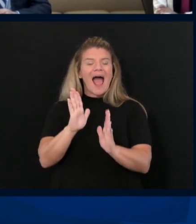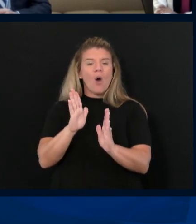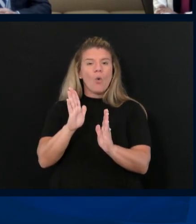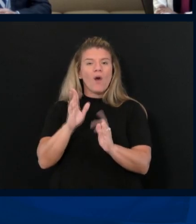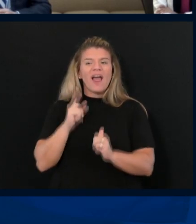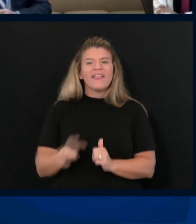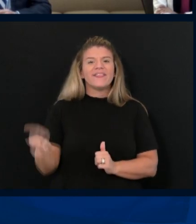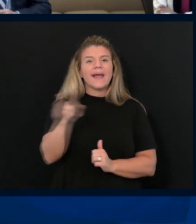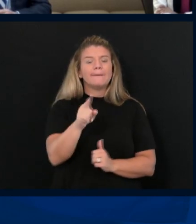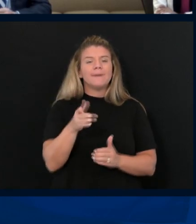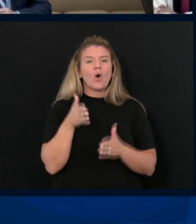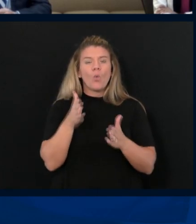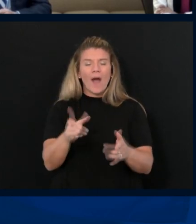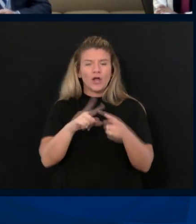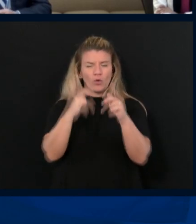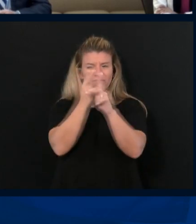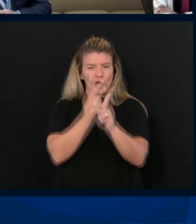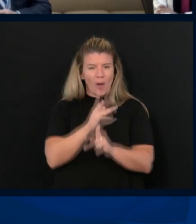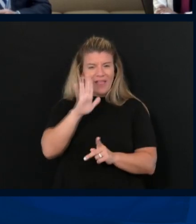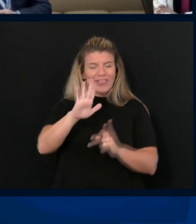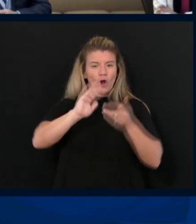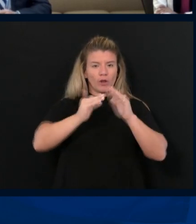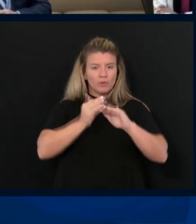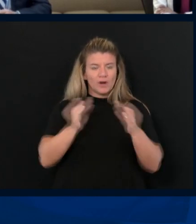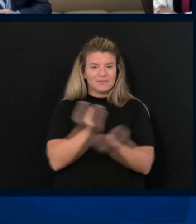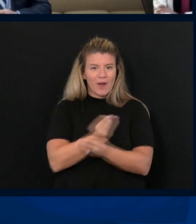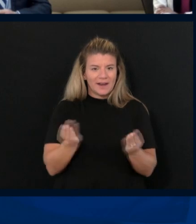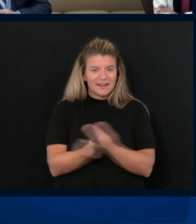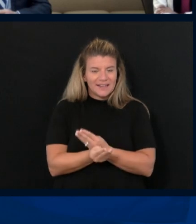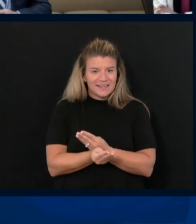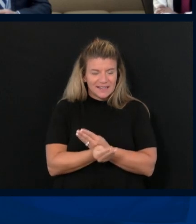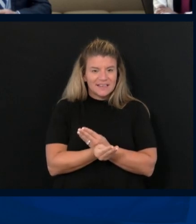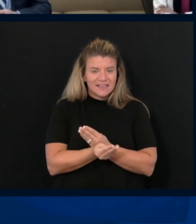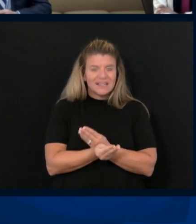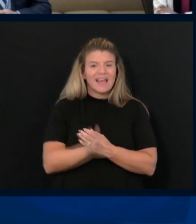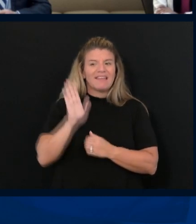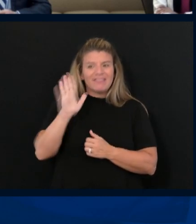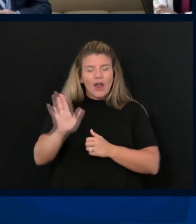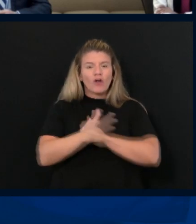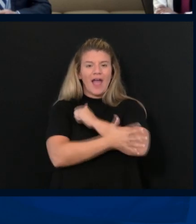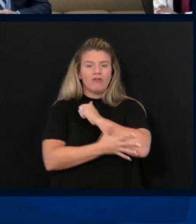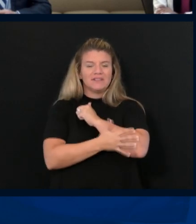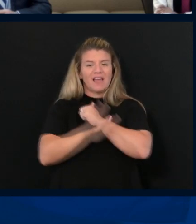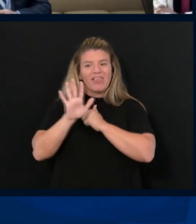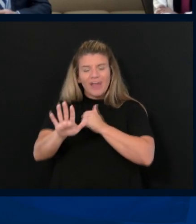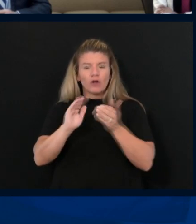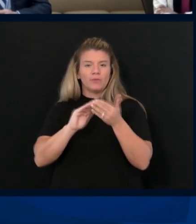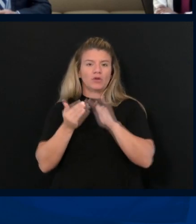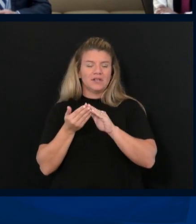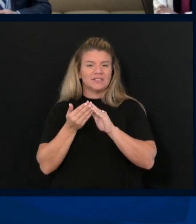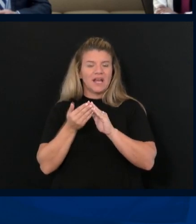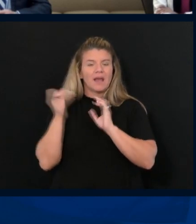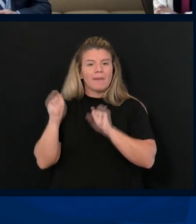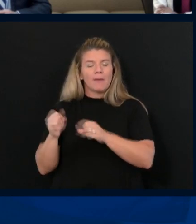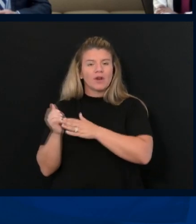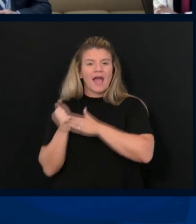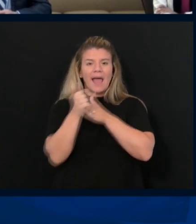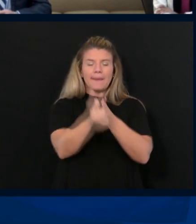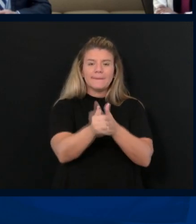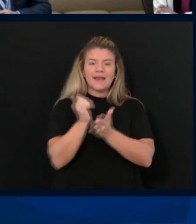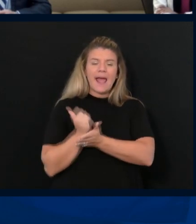a way to gauge community spread in their counties and their communities, to guide them with